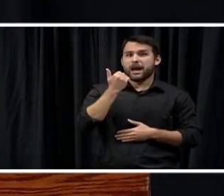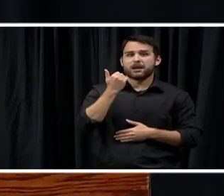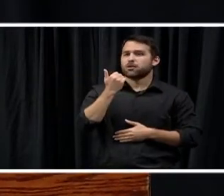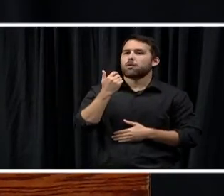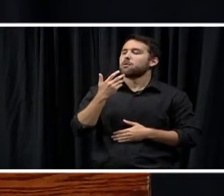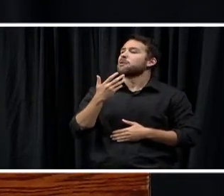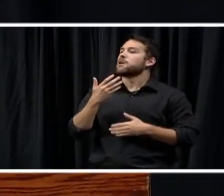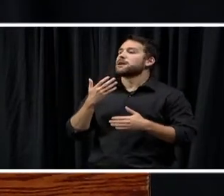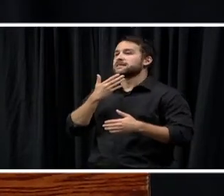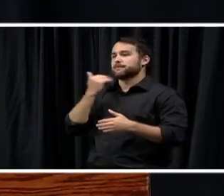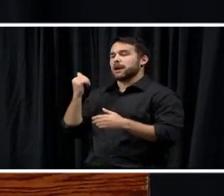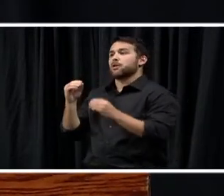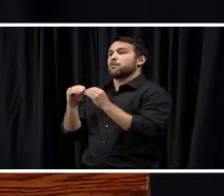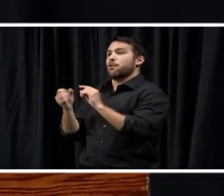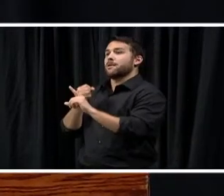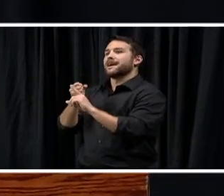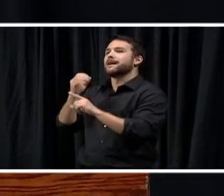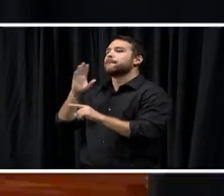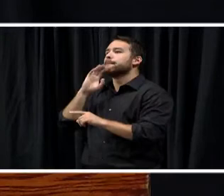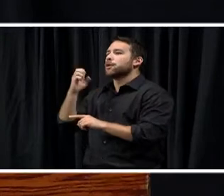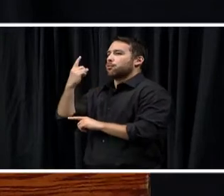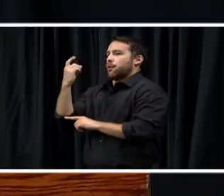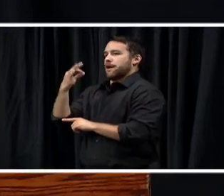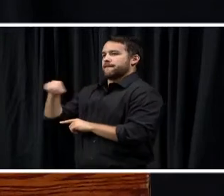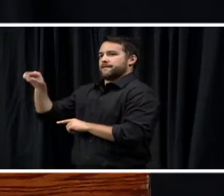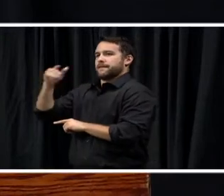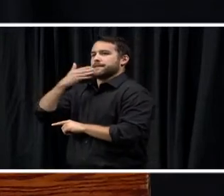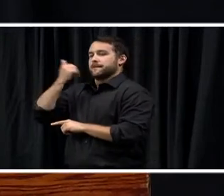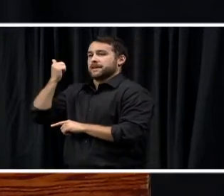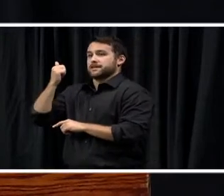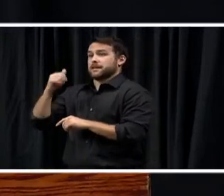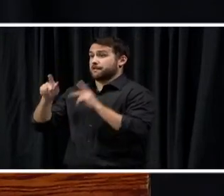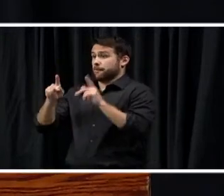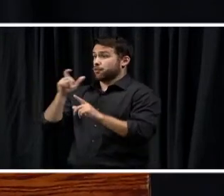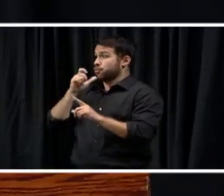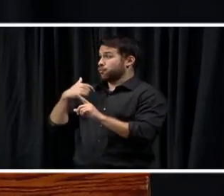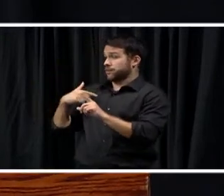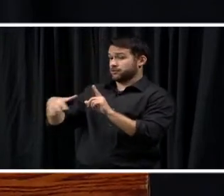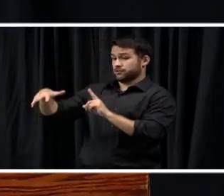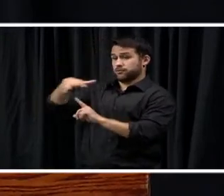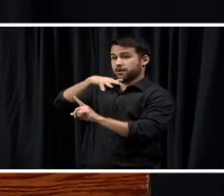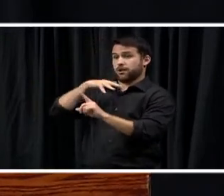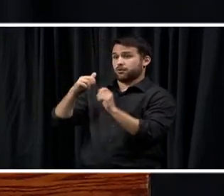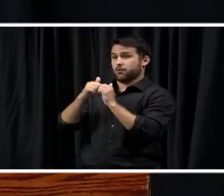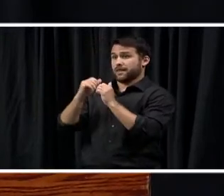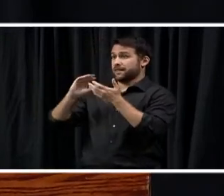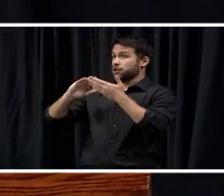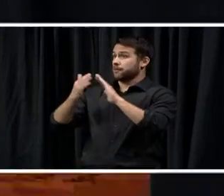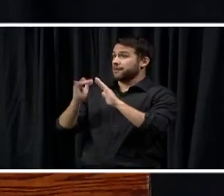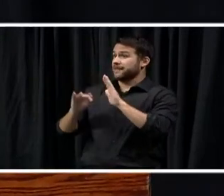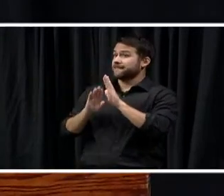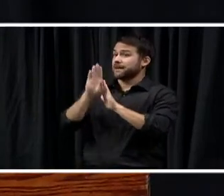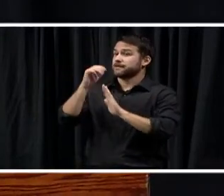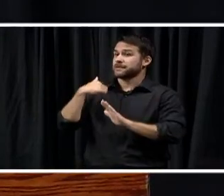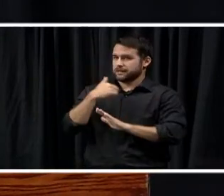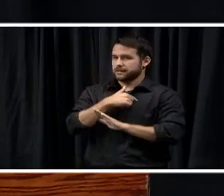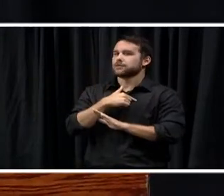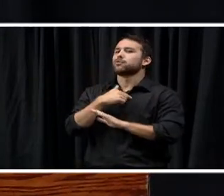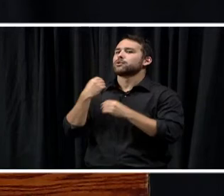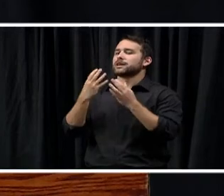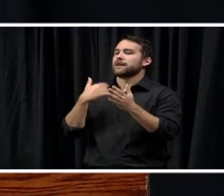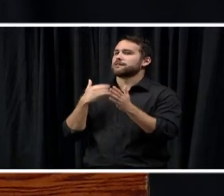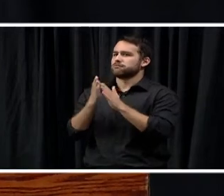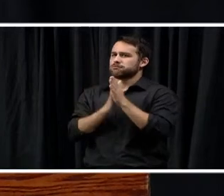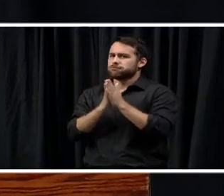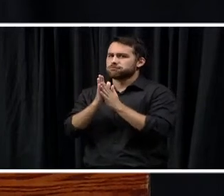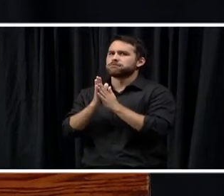far more impactful and motivating. The people we surround ourselves with and the community that envelops us is what fuels our drive to succeed and